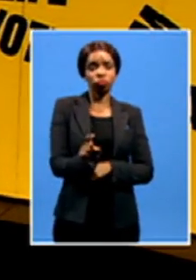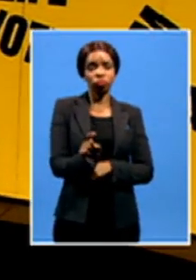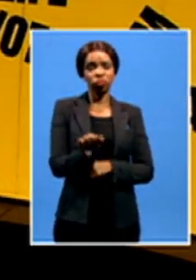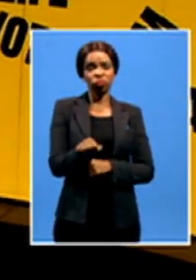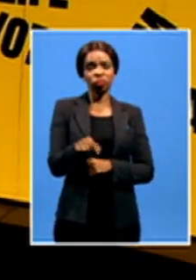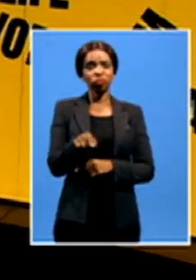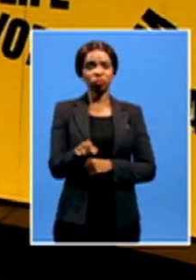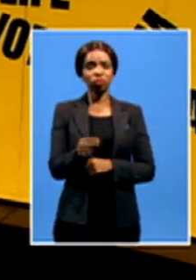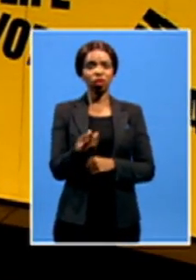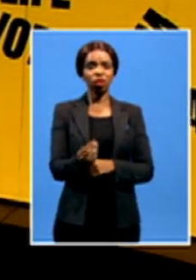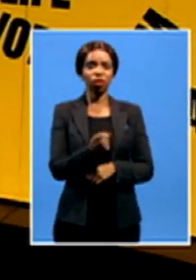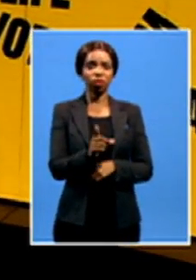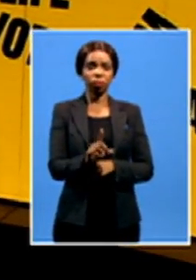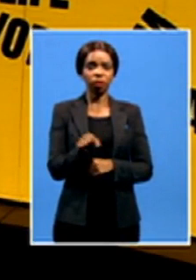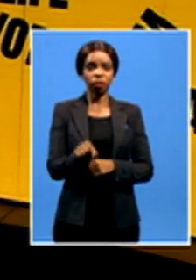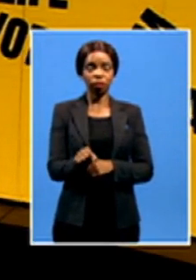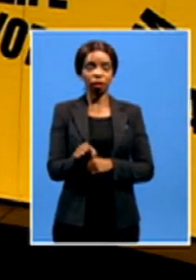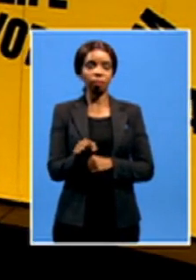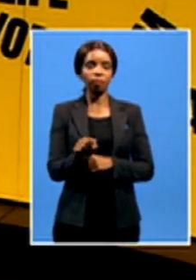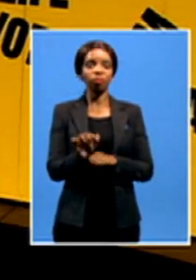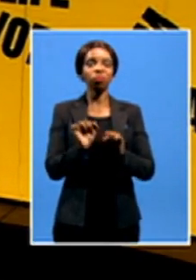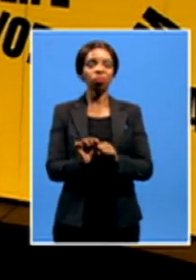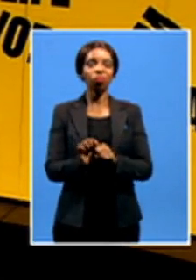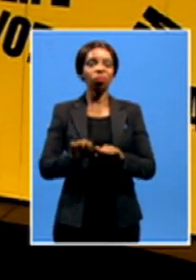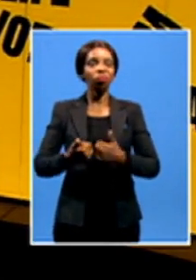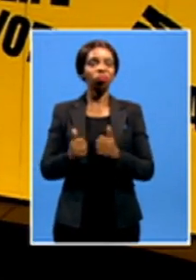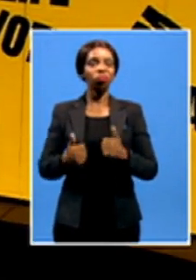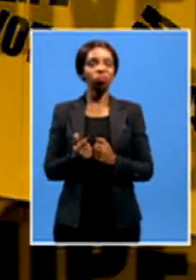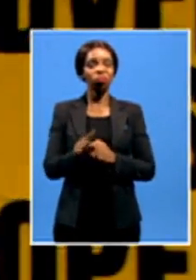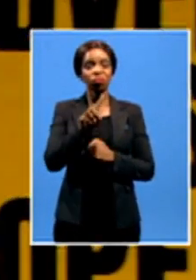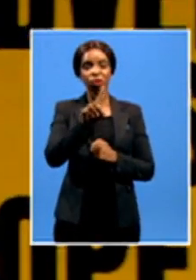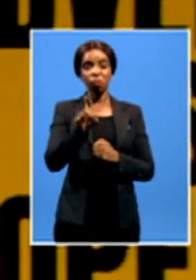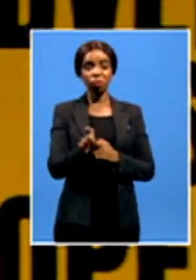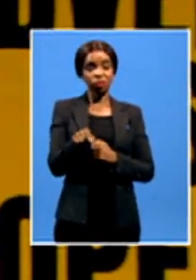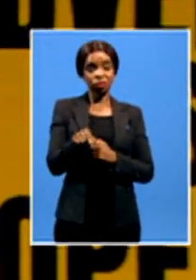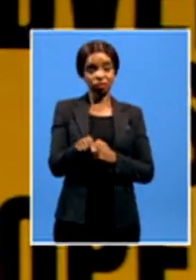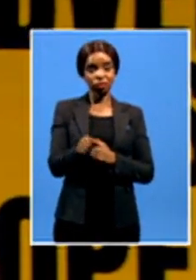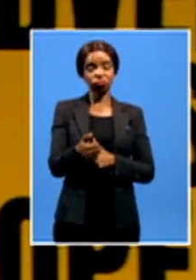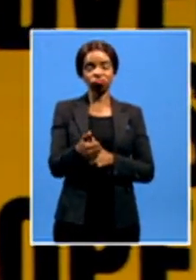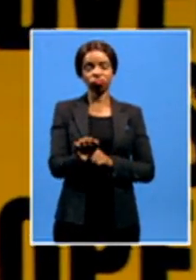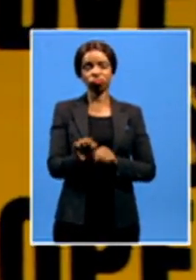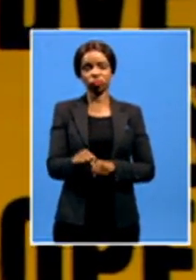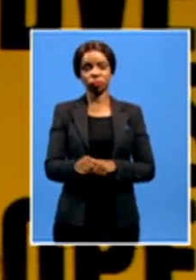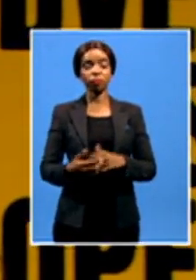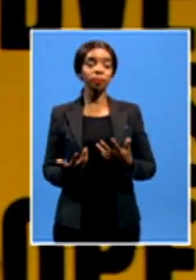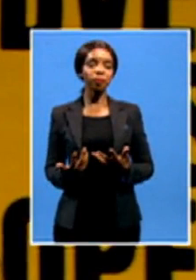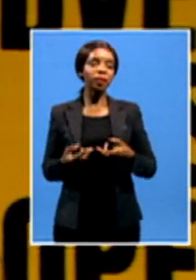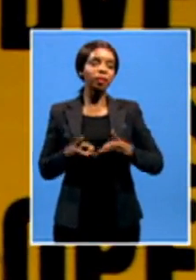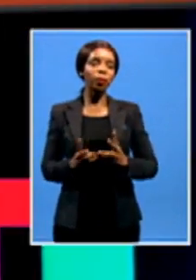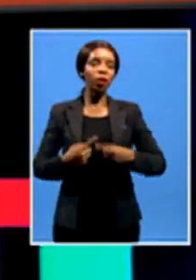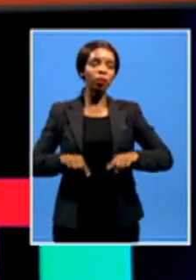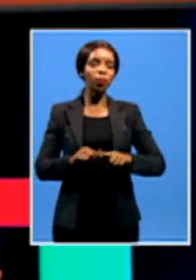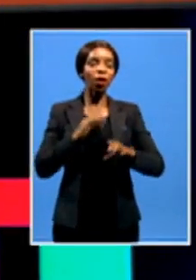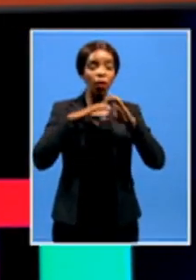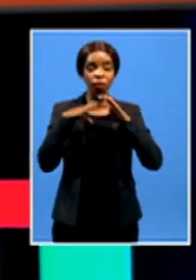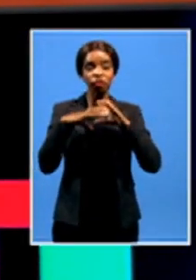leaps and bounds in different ways. So in terms of the question around the arts, yes, I think it has been good. In a way, we're having